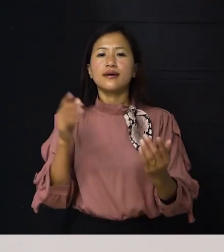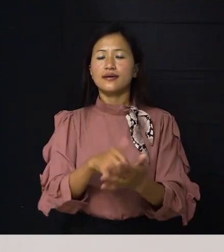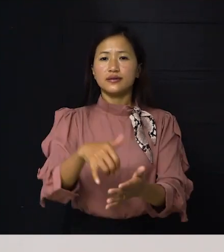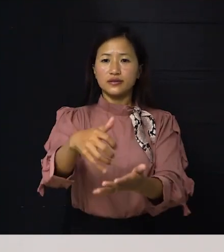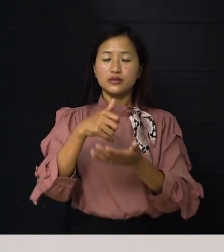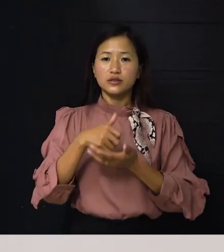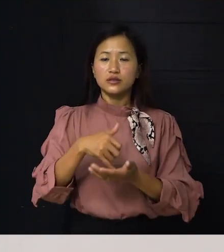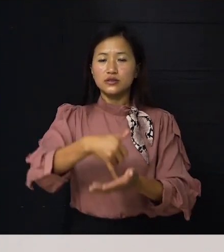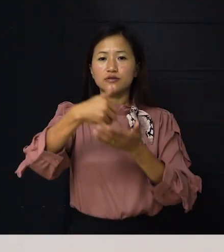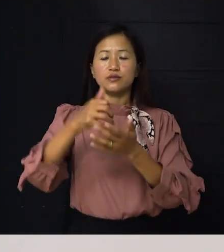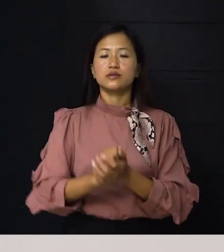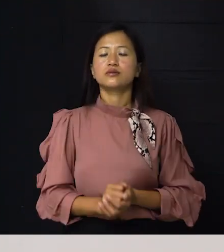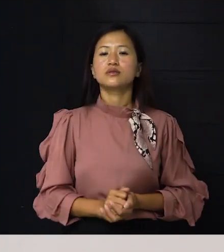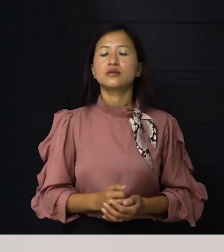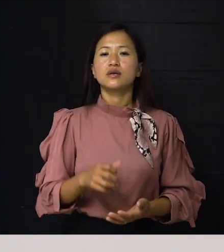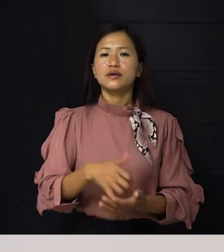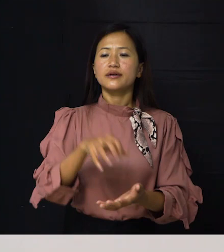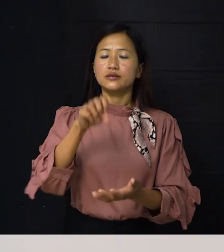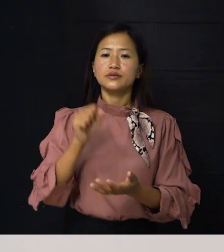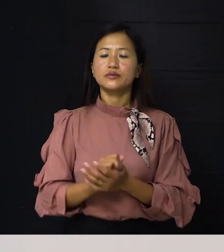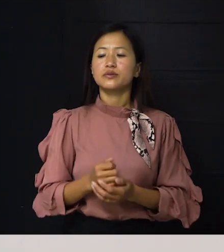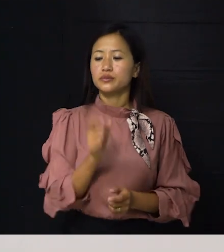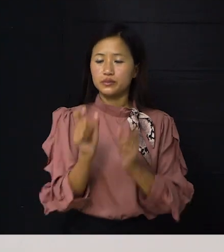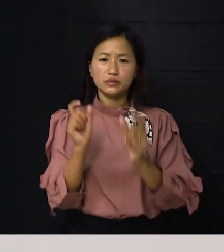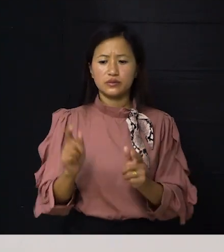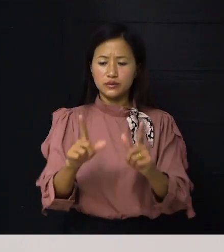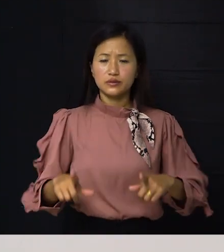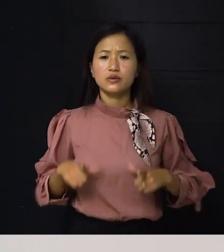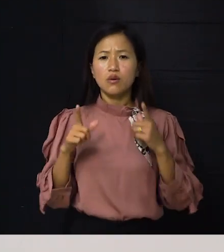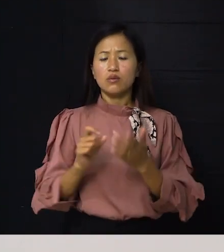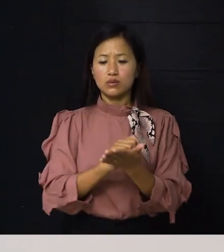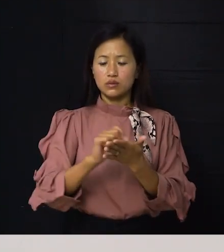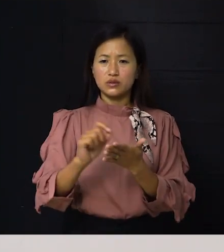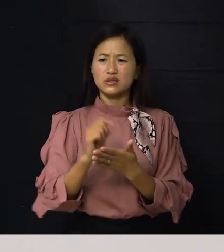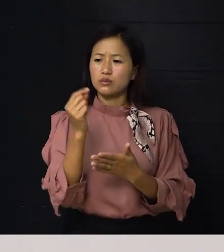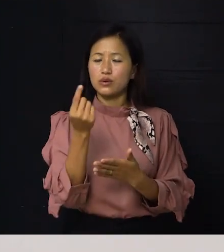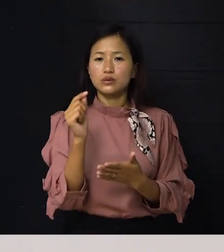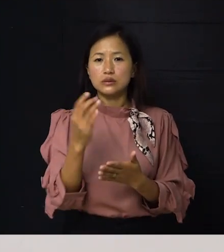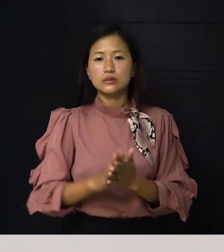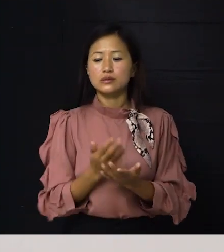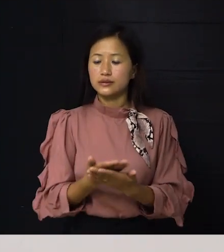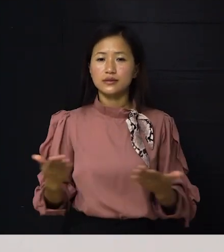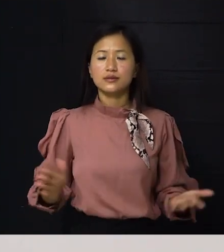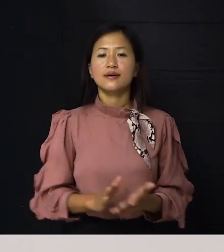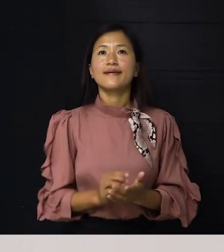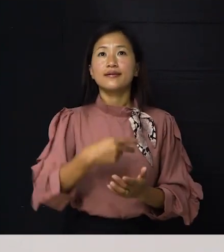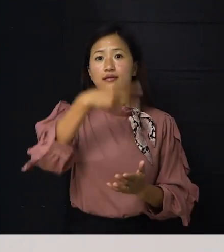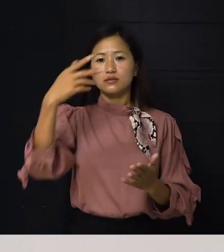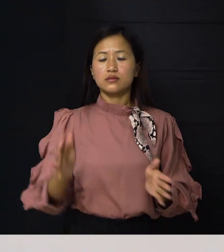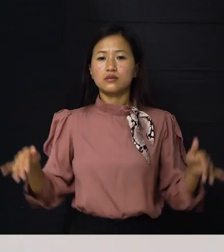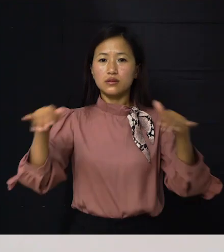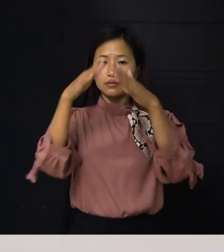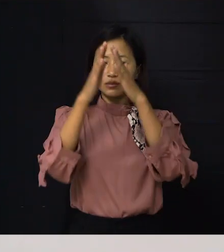achievements, how the life of the people were during those times. He wrote all the small things like the scenery, even